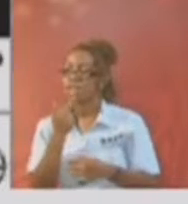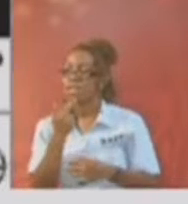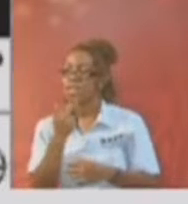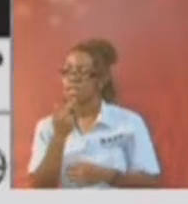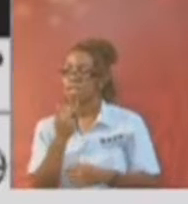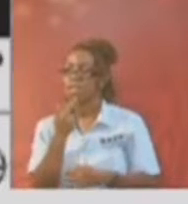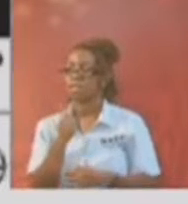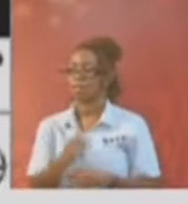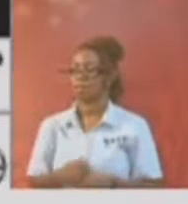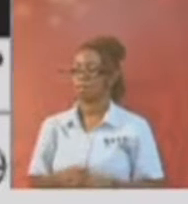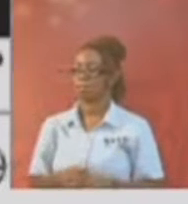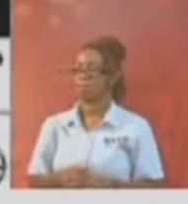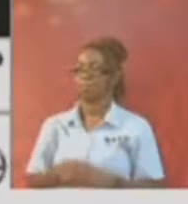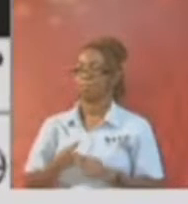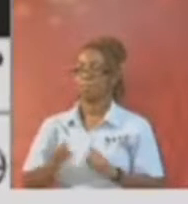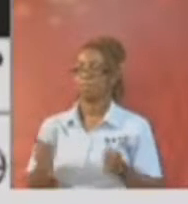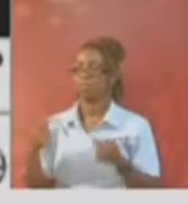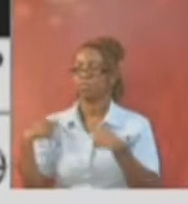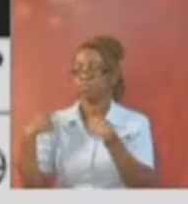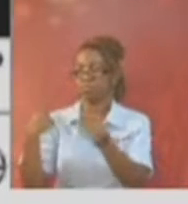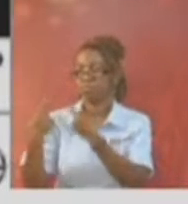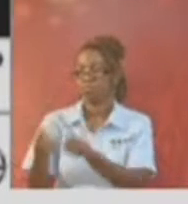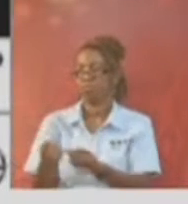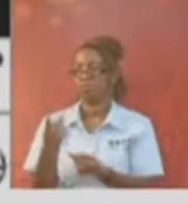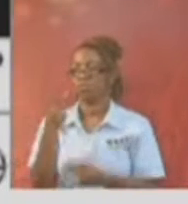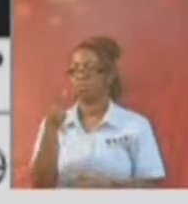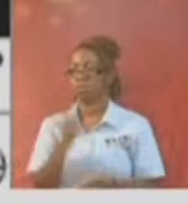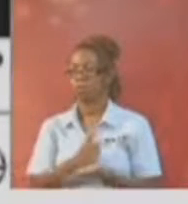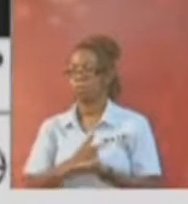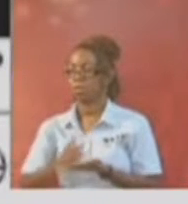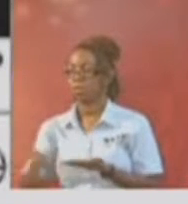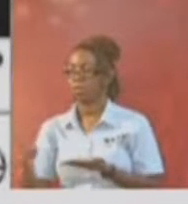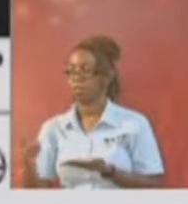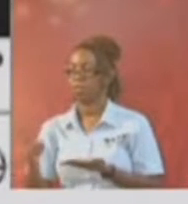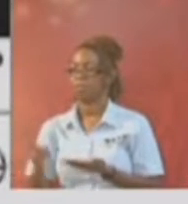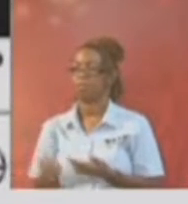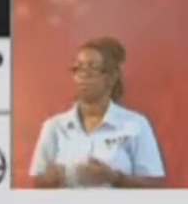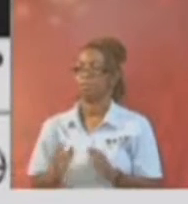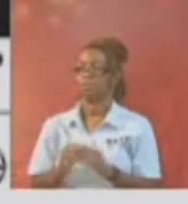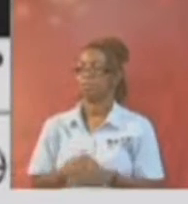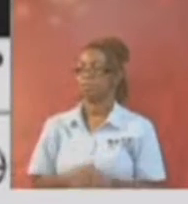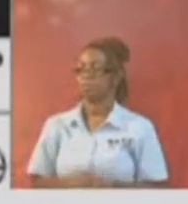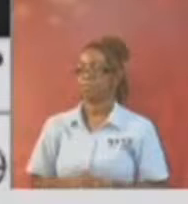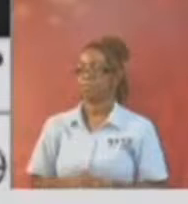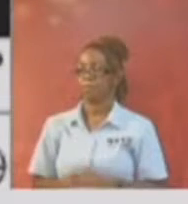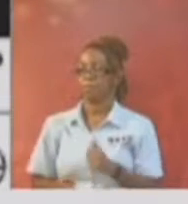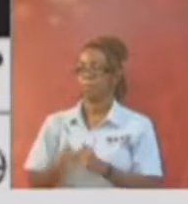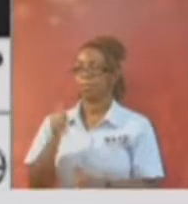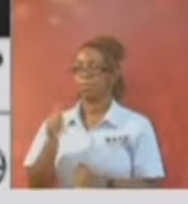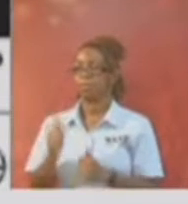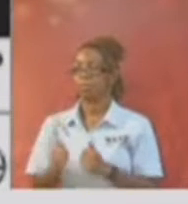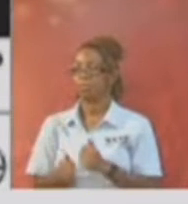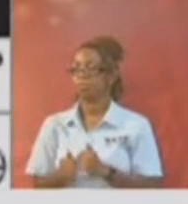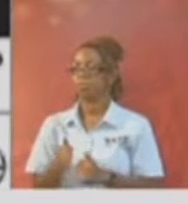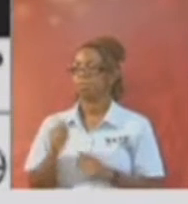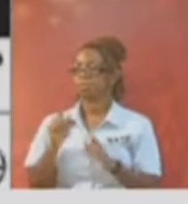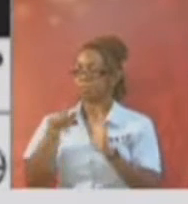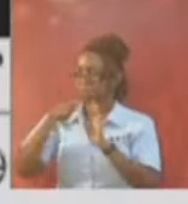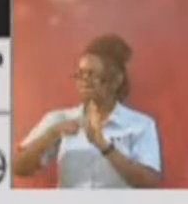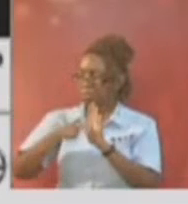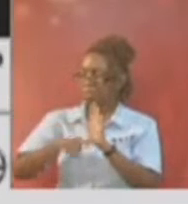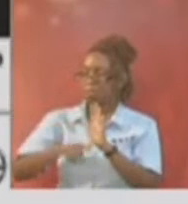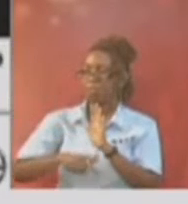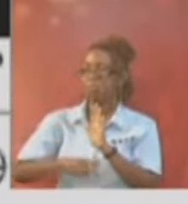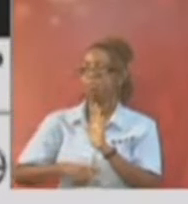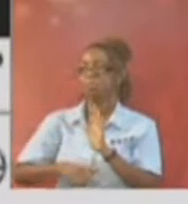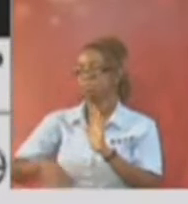in time, over the last 2 weeks, epidemiologic weeks 49 and 50, there have been generally smaller numbers across all the communities,